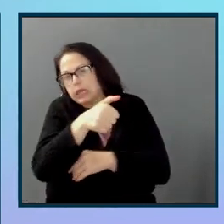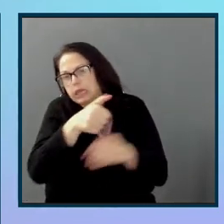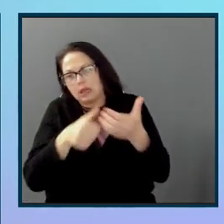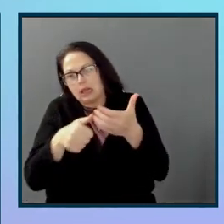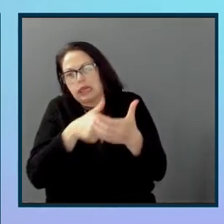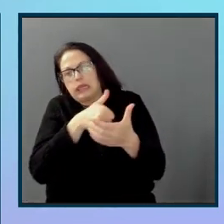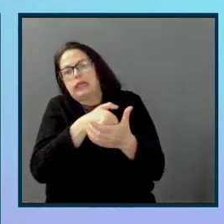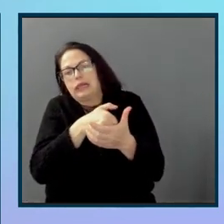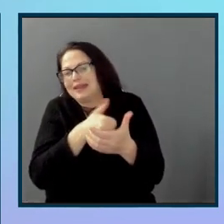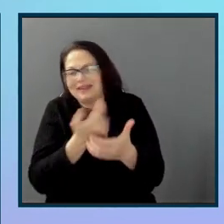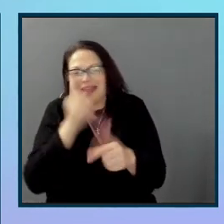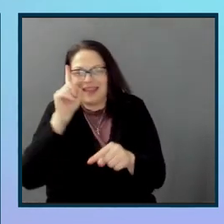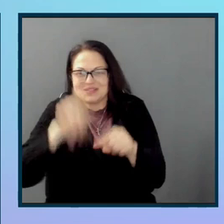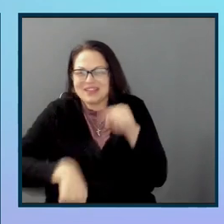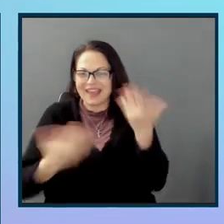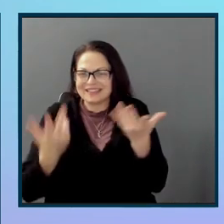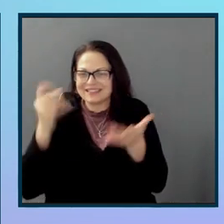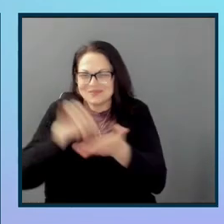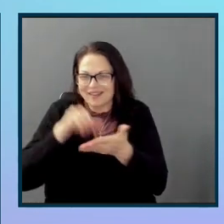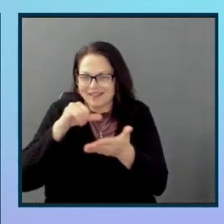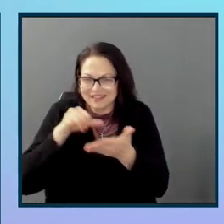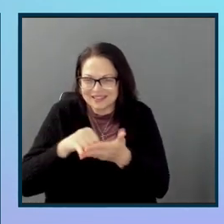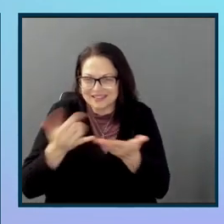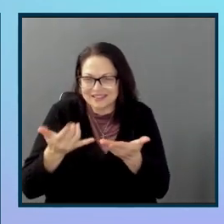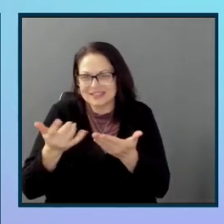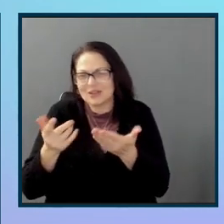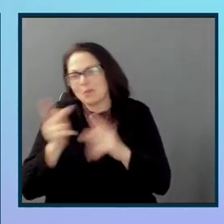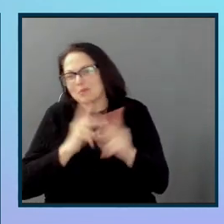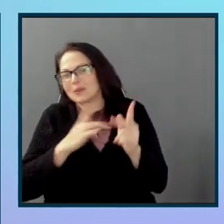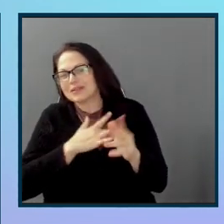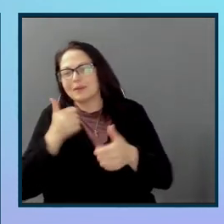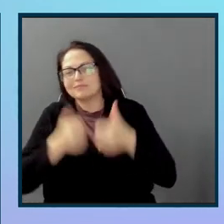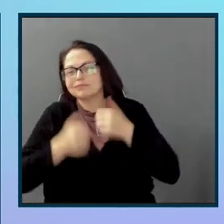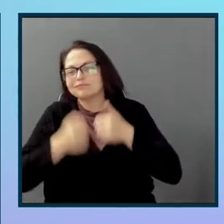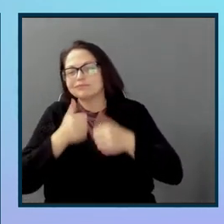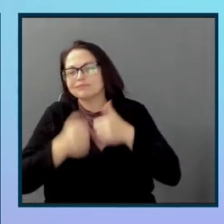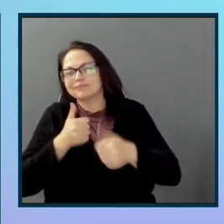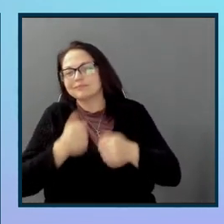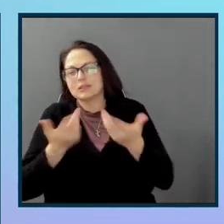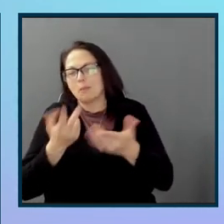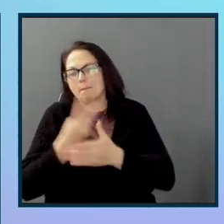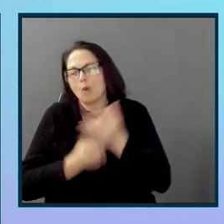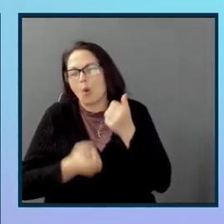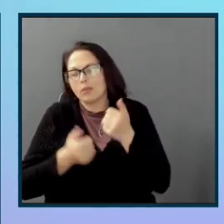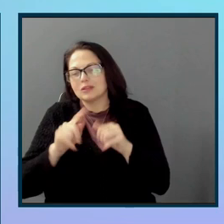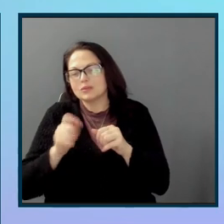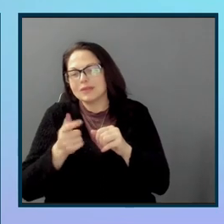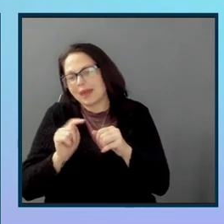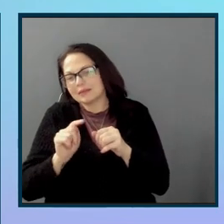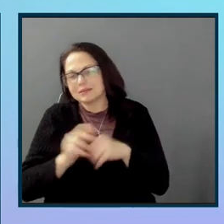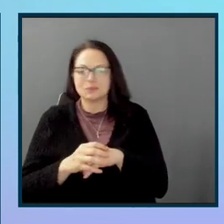which no one has thumbs that size. So usually people start typing with two hands and using both hands. So the